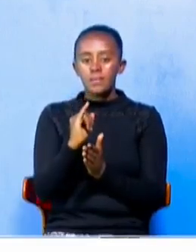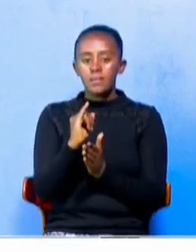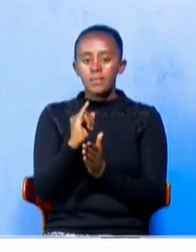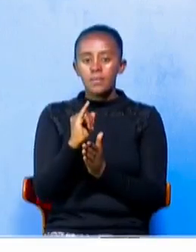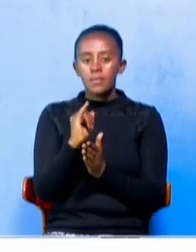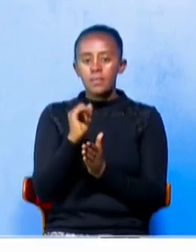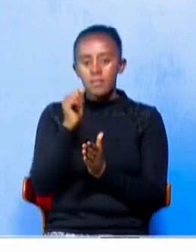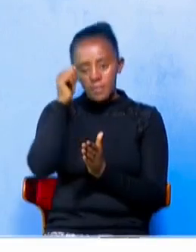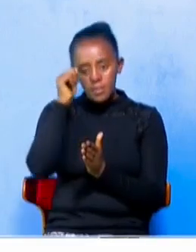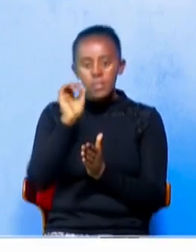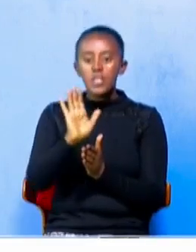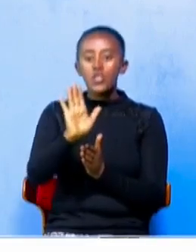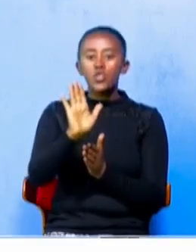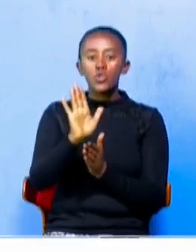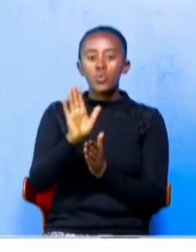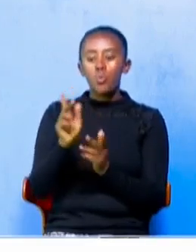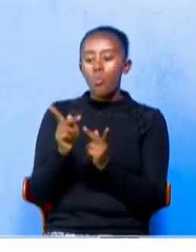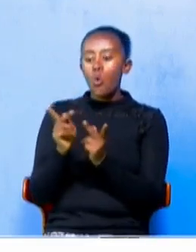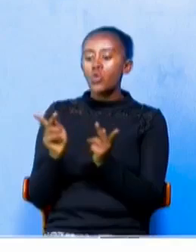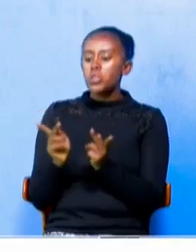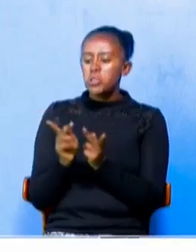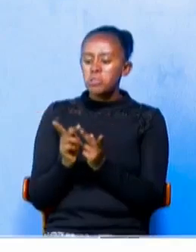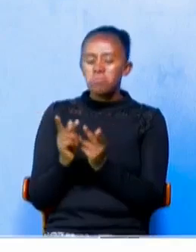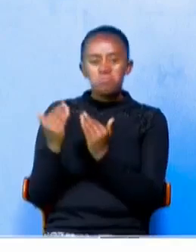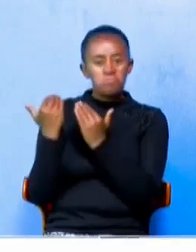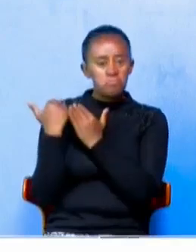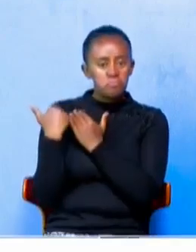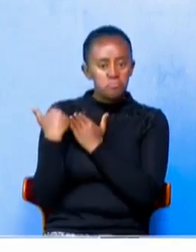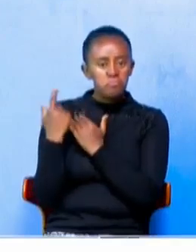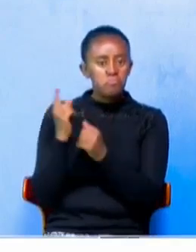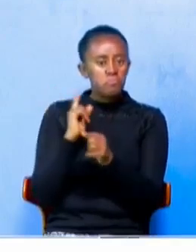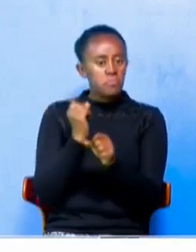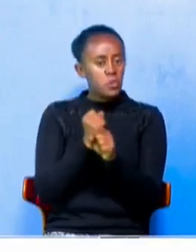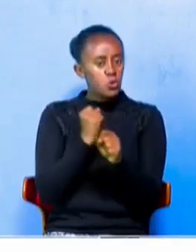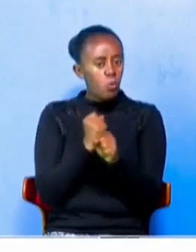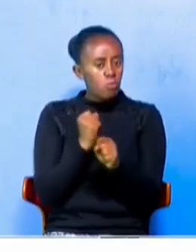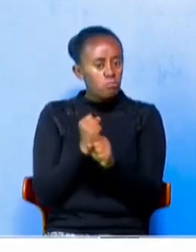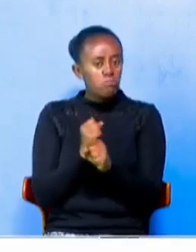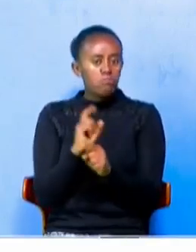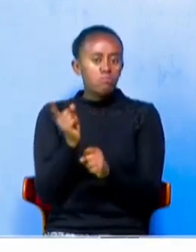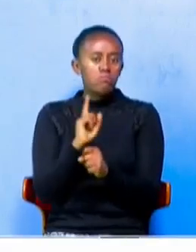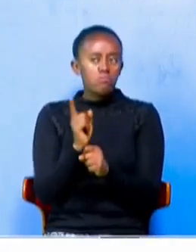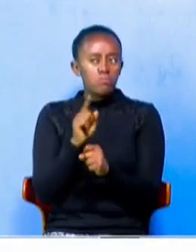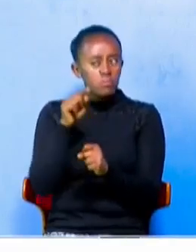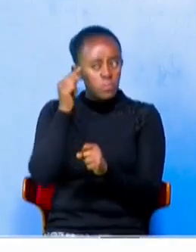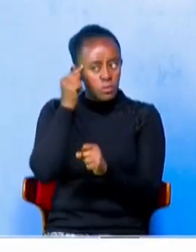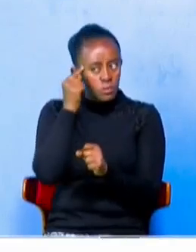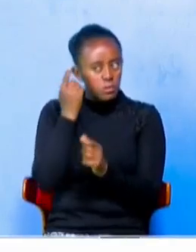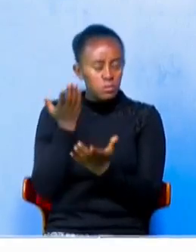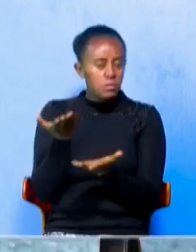his position? You know, the kind of job that concerns him.